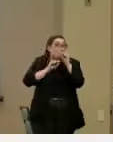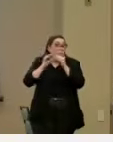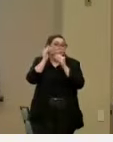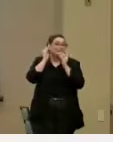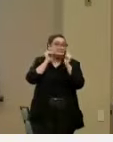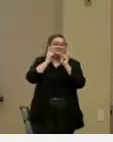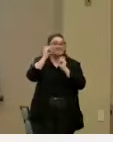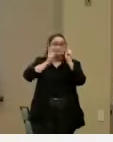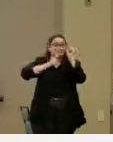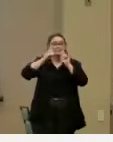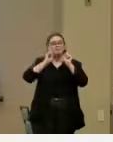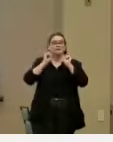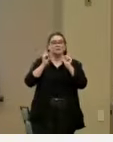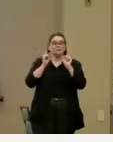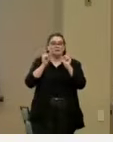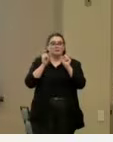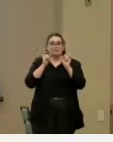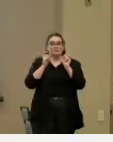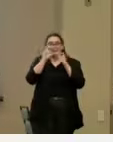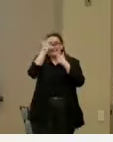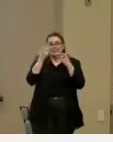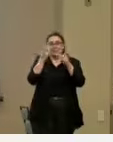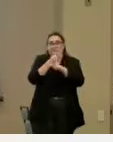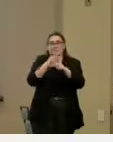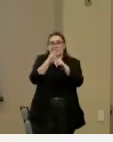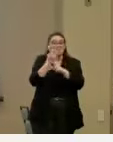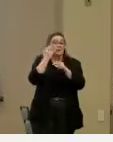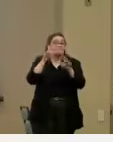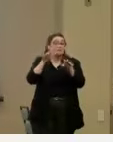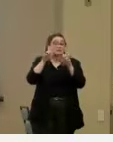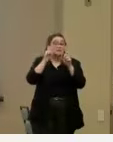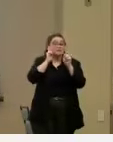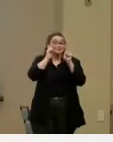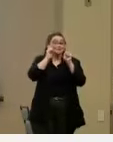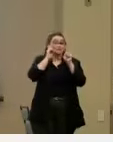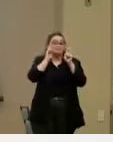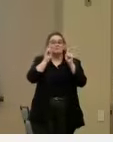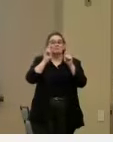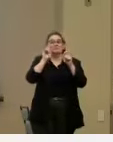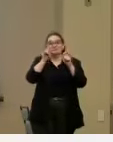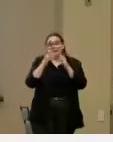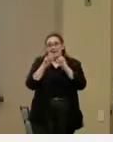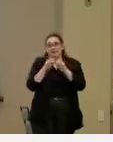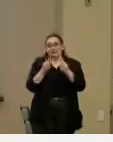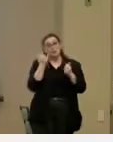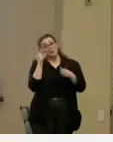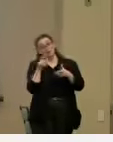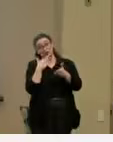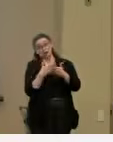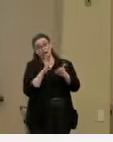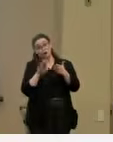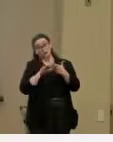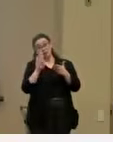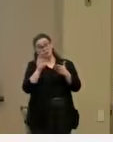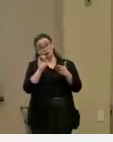able to freeze that movement, you give that skin a chance to heal. So if anyone needs an excuse to get a little Botox in their forehead, not